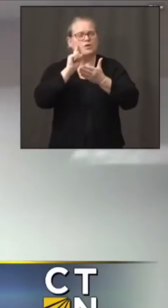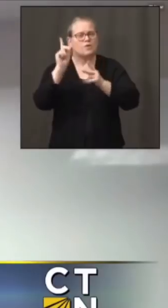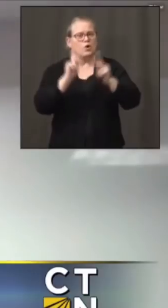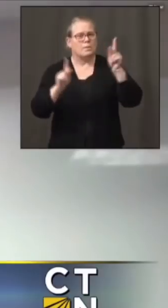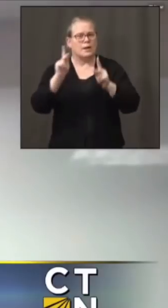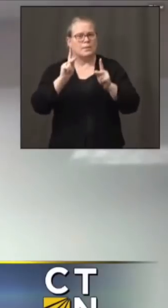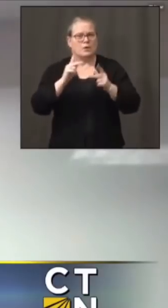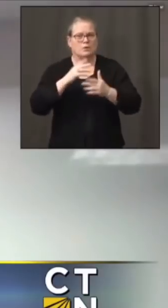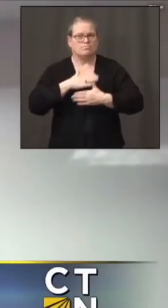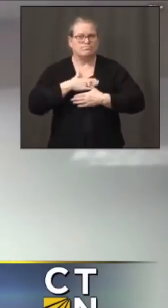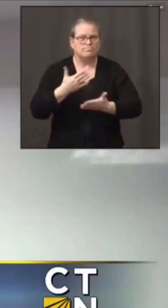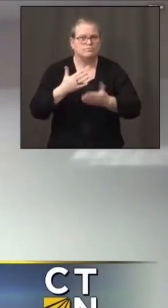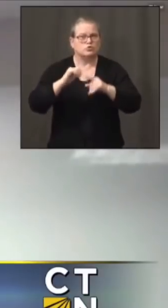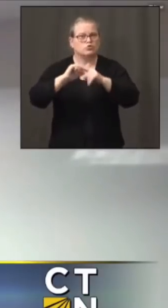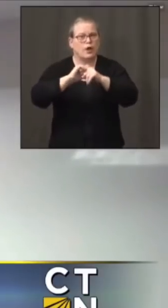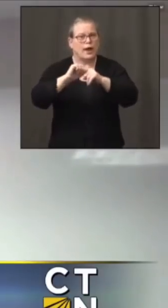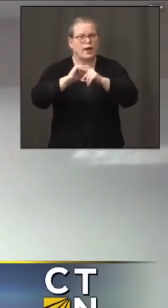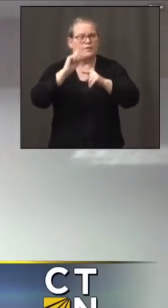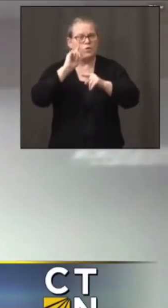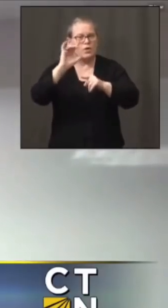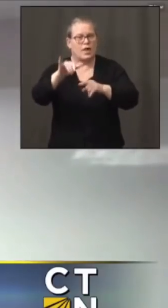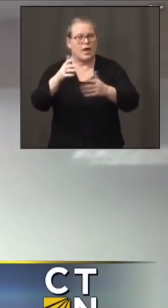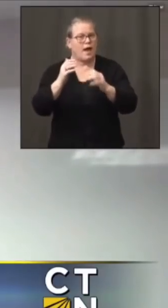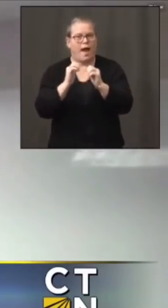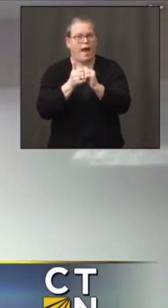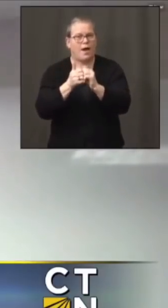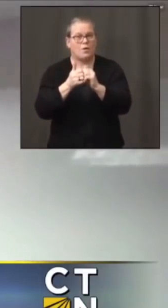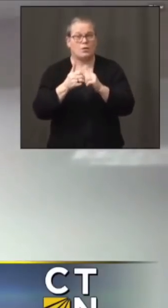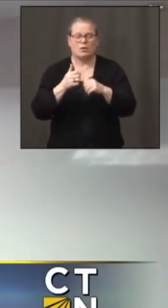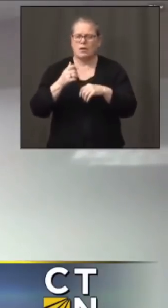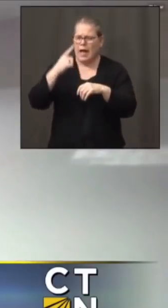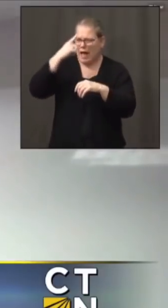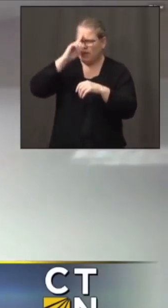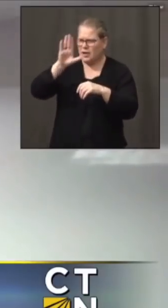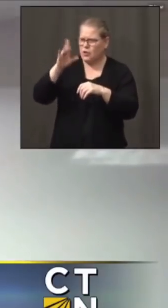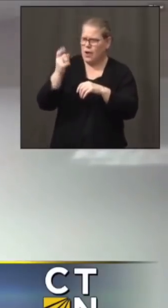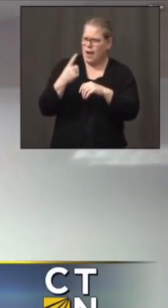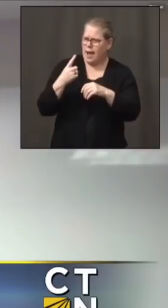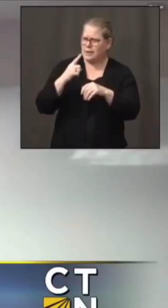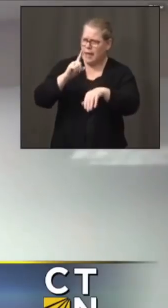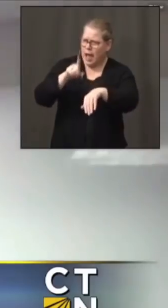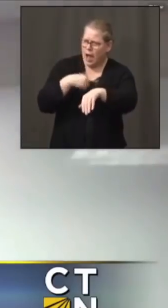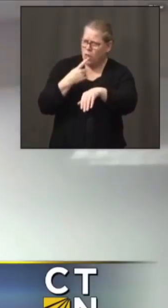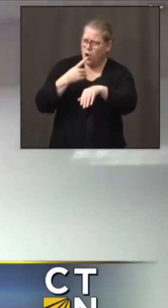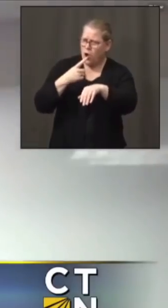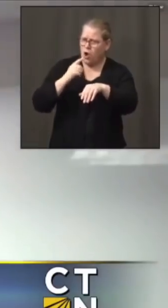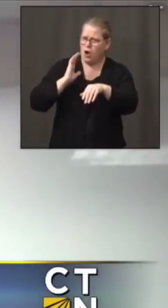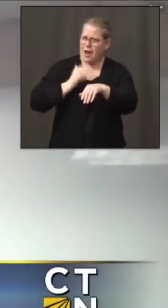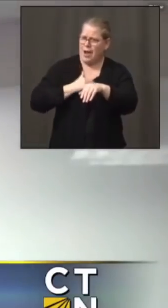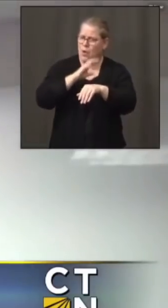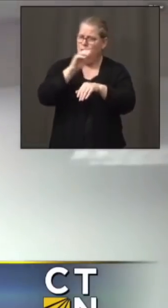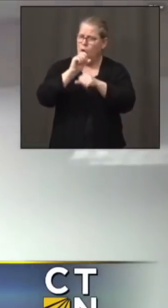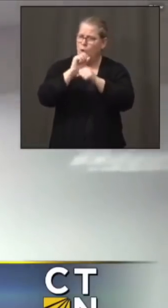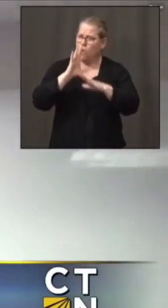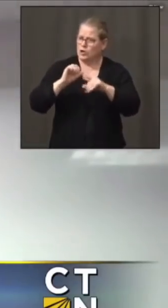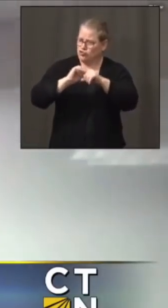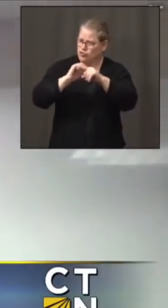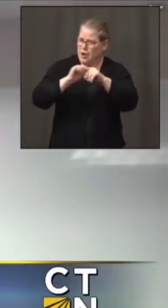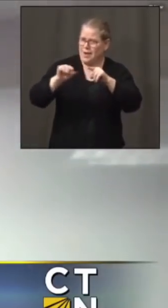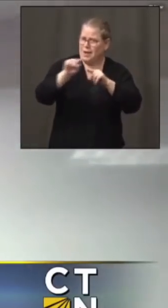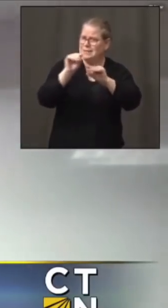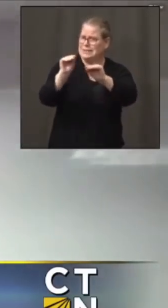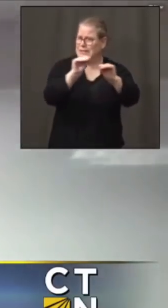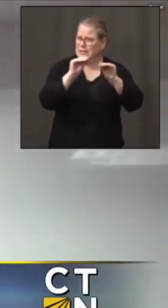is about how do we train our colleagues in order to reconstitute and administer the vaccine? Yeah. Yeah. So, I mean,